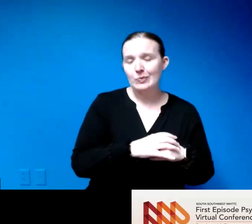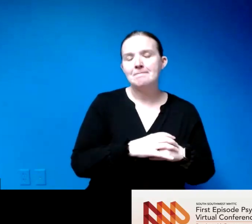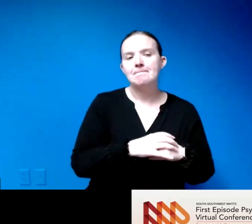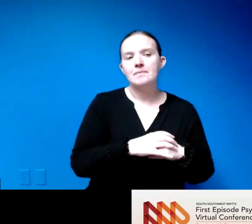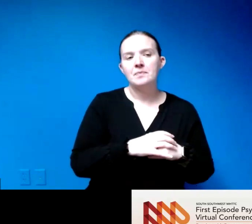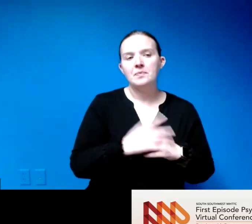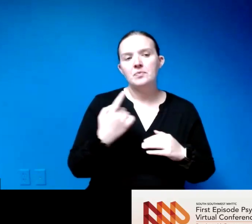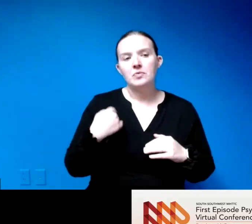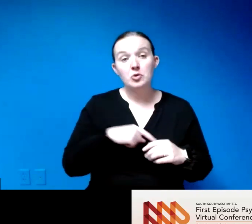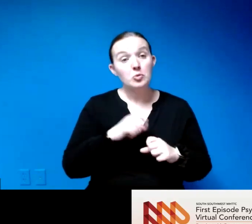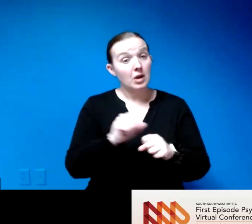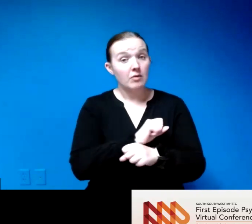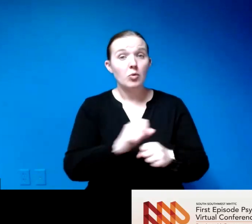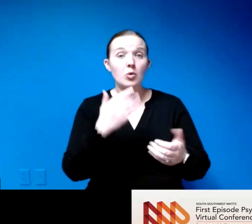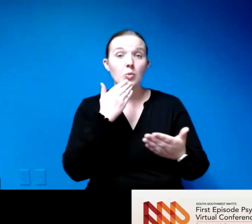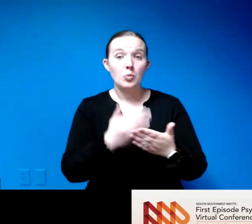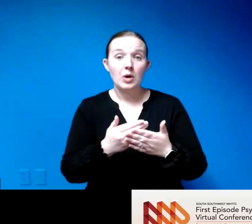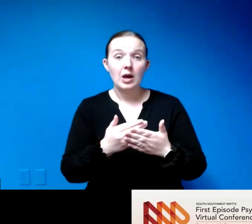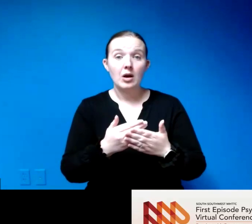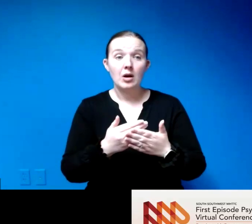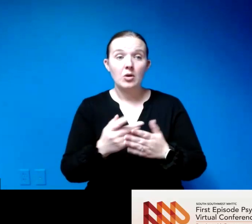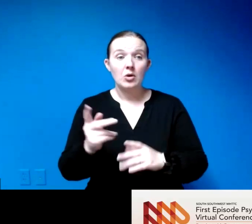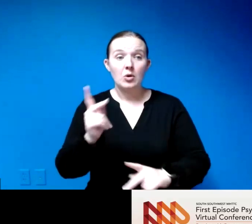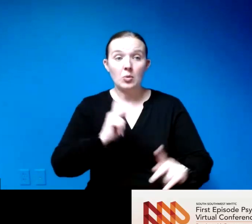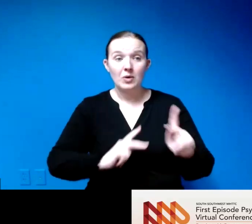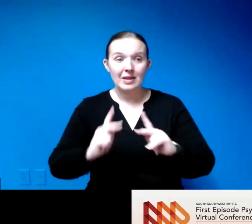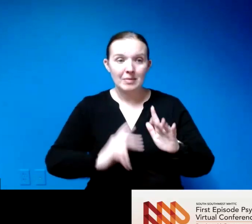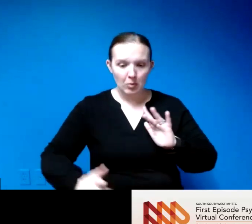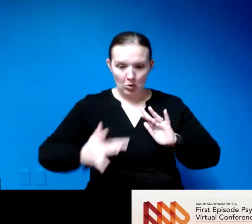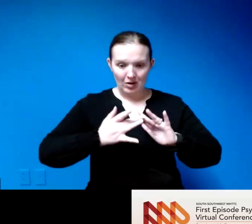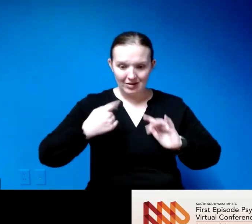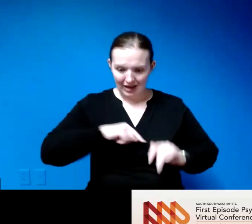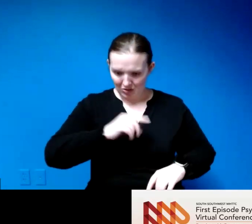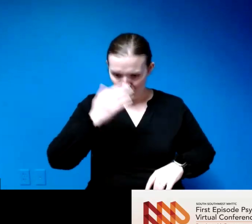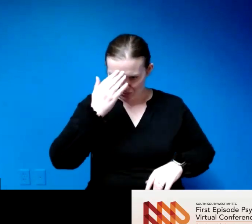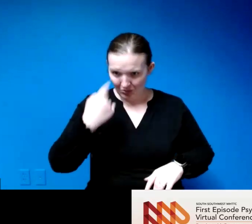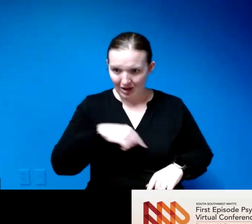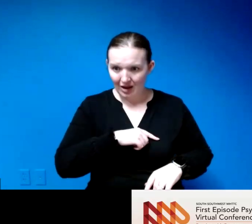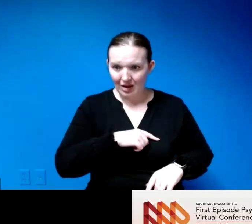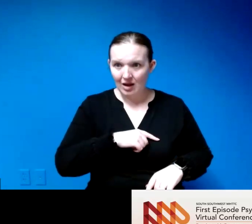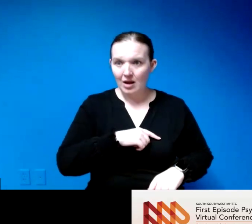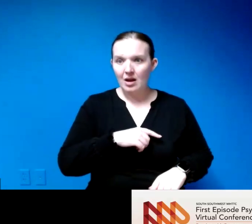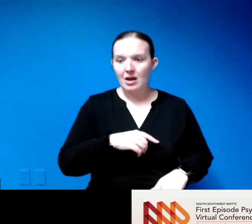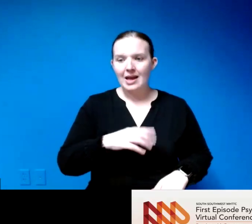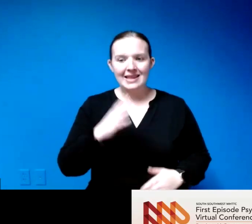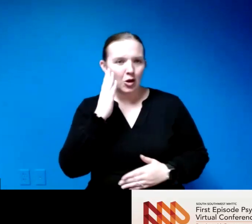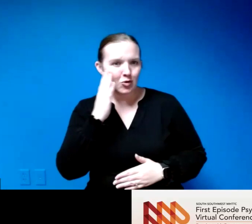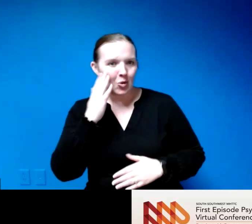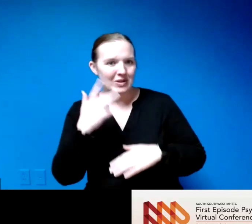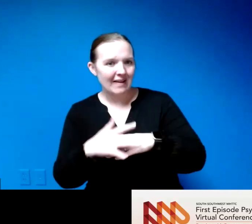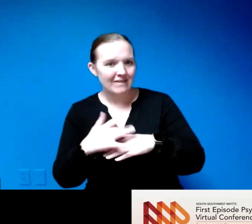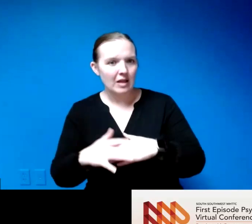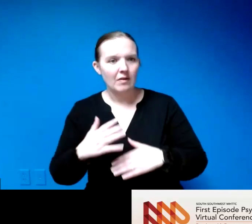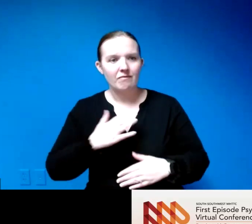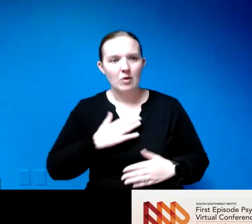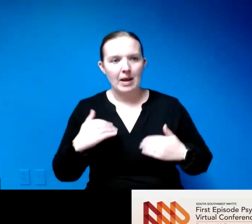have worked very well with the people who find us. You know, the people who knows, oh, I'm gonna Google what's available for my young son